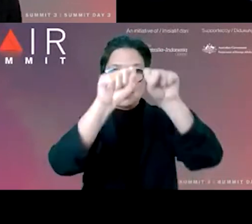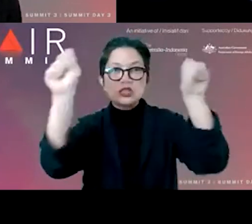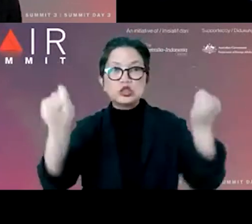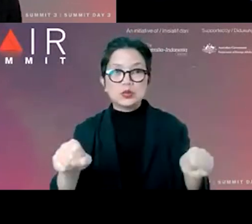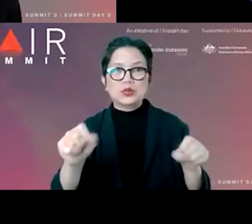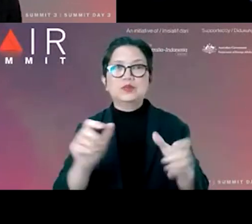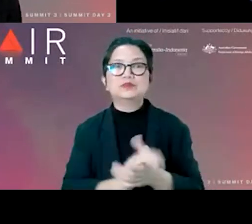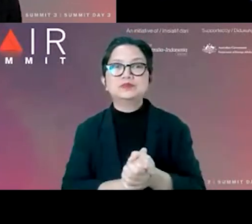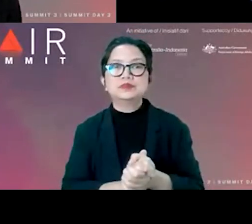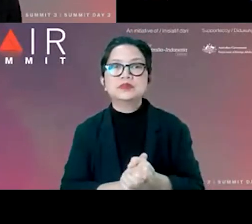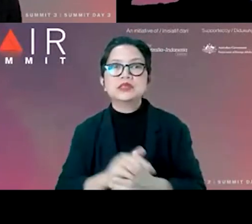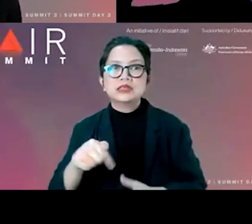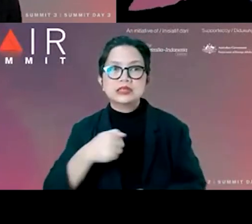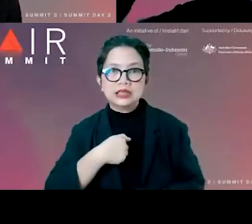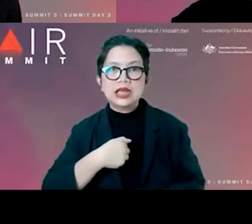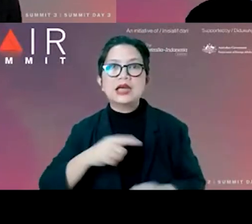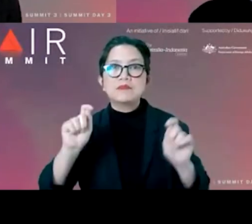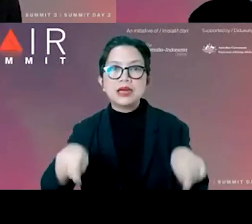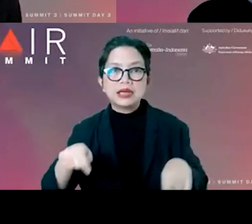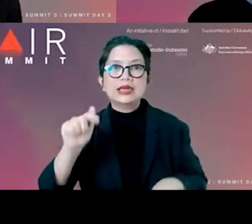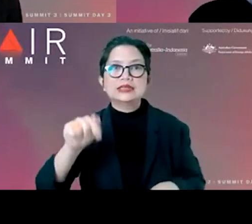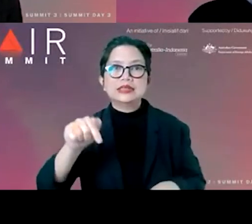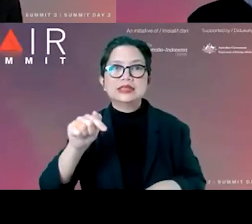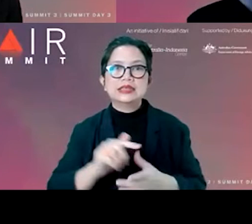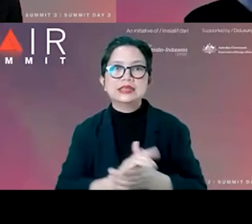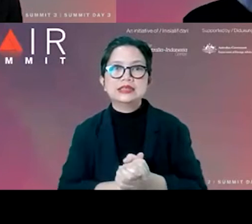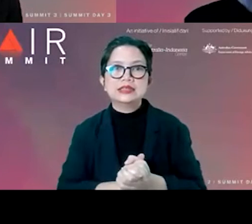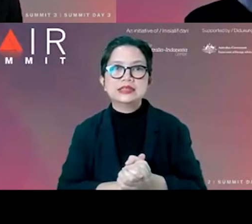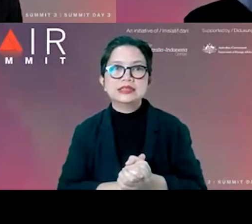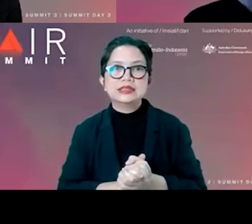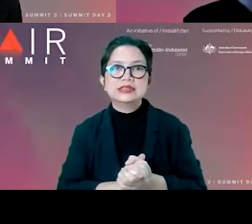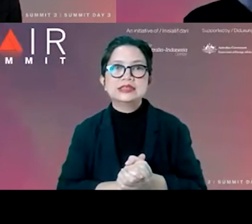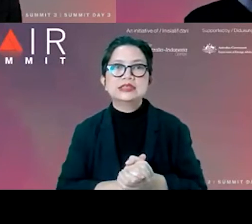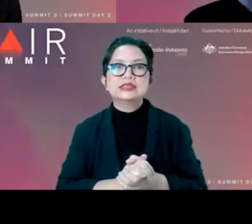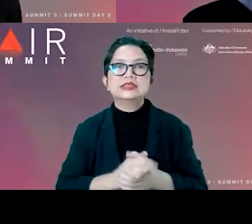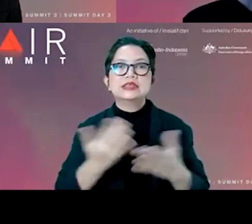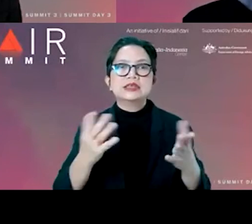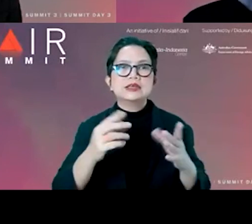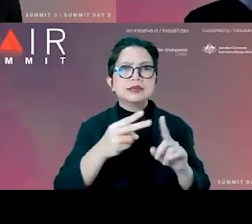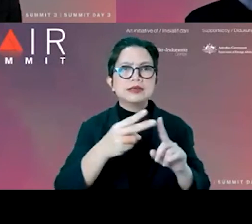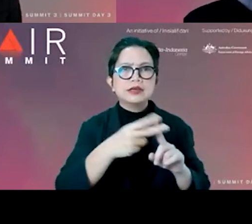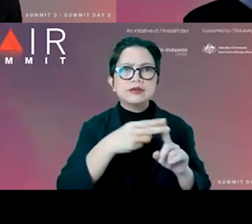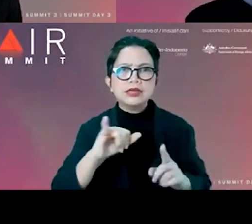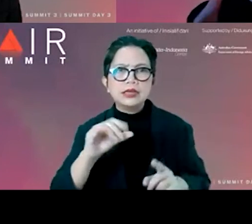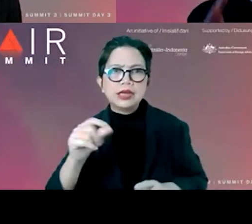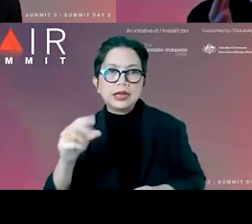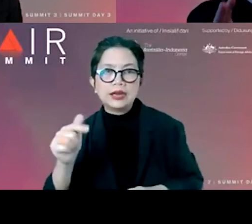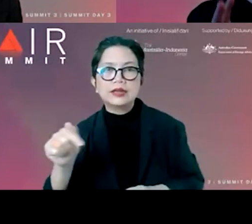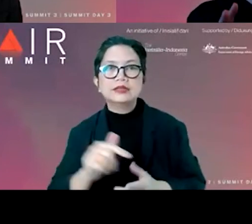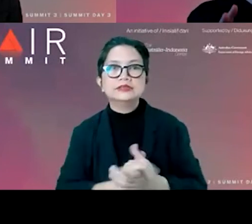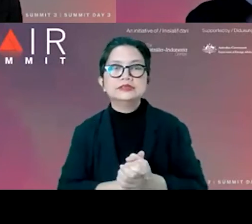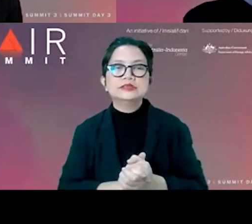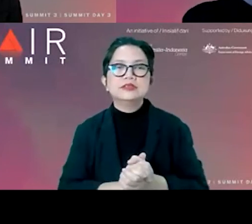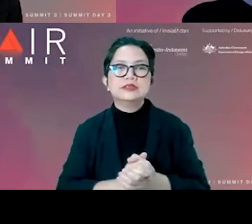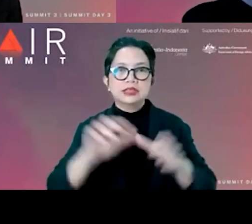which is an SEIR model, which is super classic in epidemiology, then you sort of